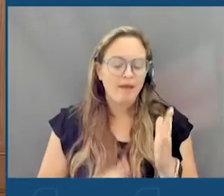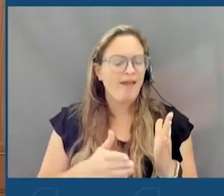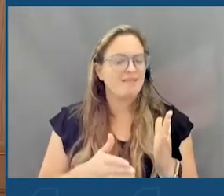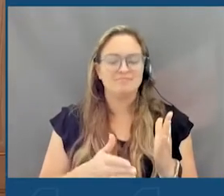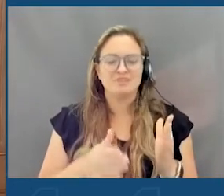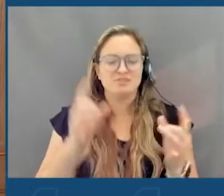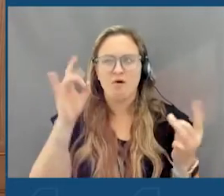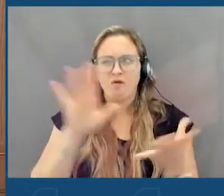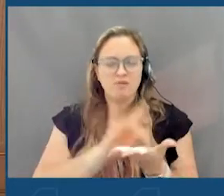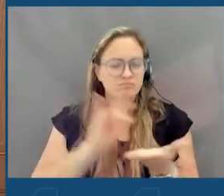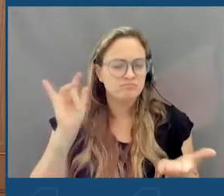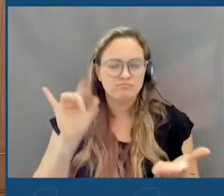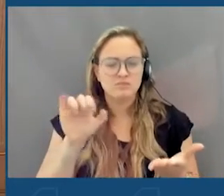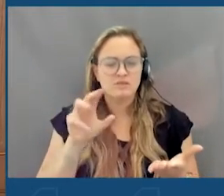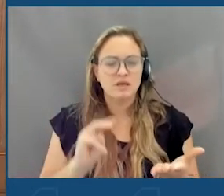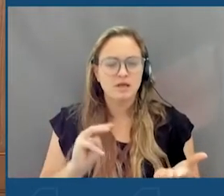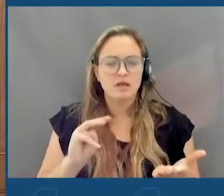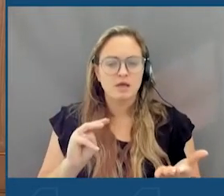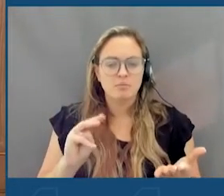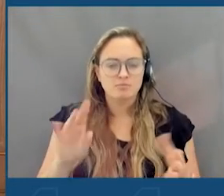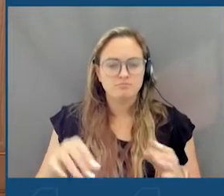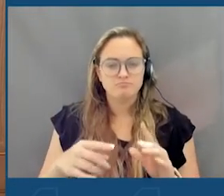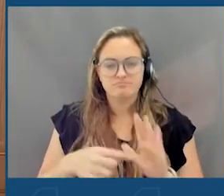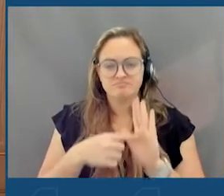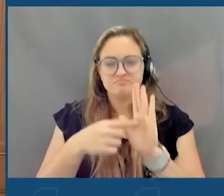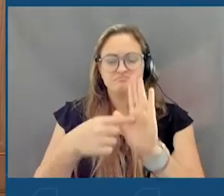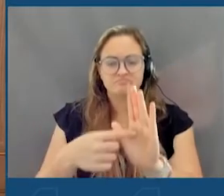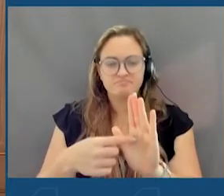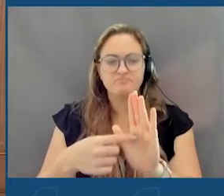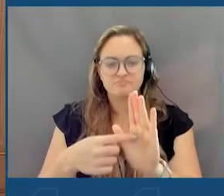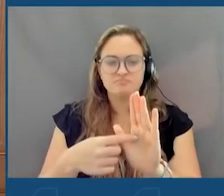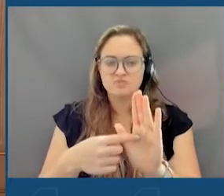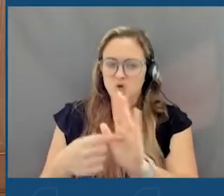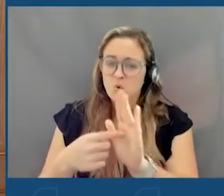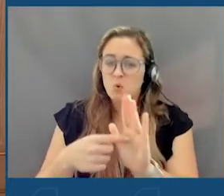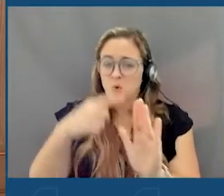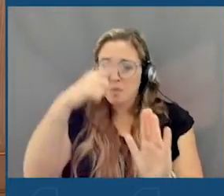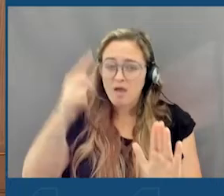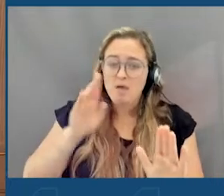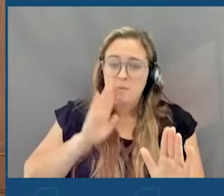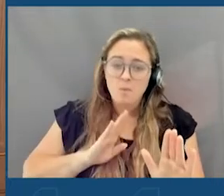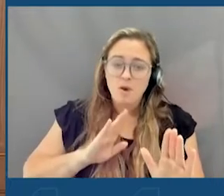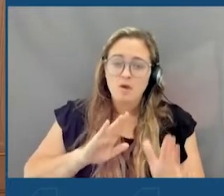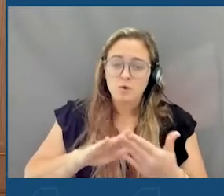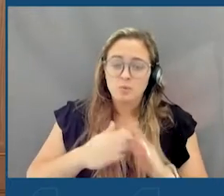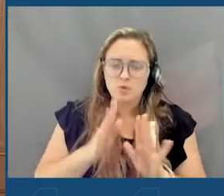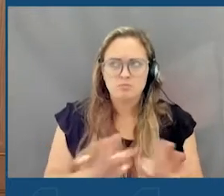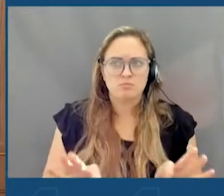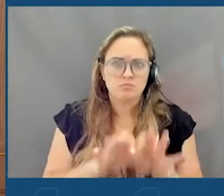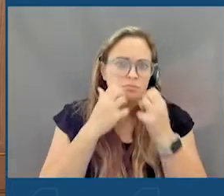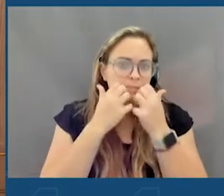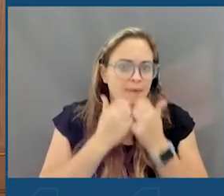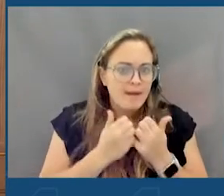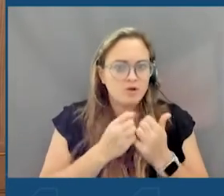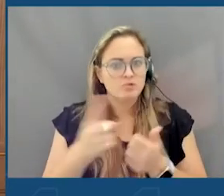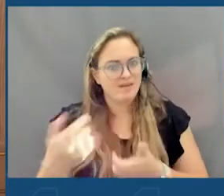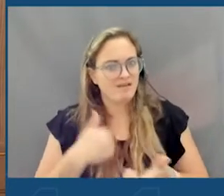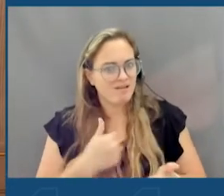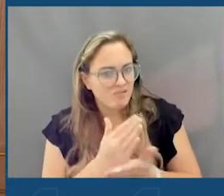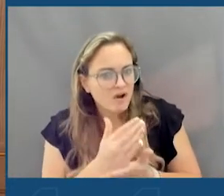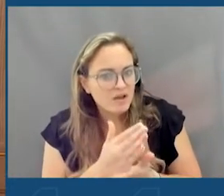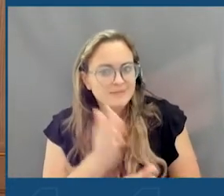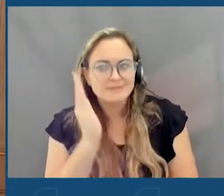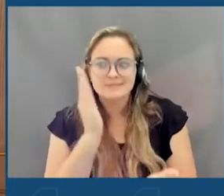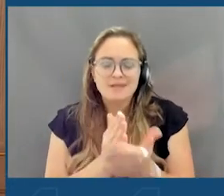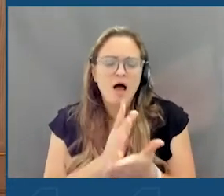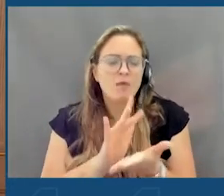scam and deliver a powerful message. First of all, that our black and brown communities matter, they have rights, stop preying